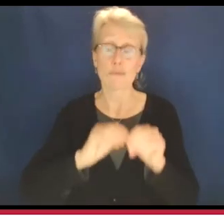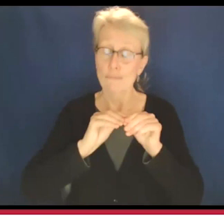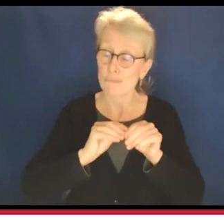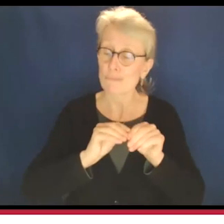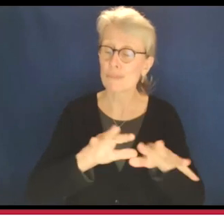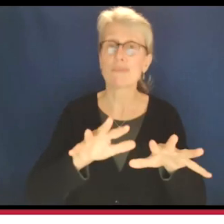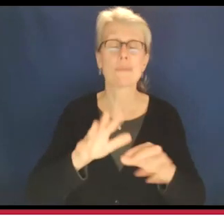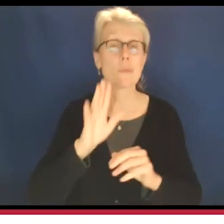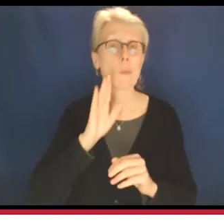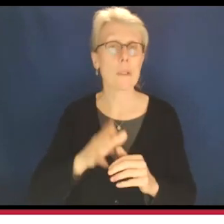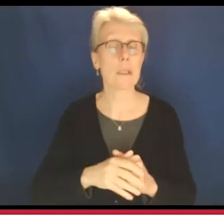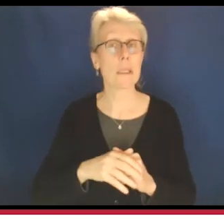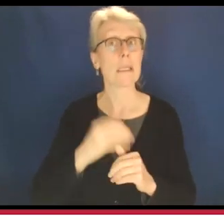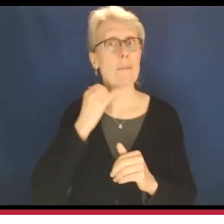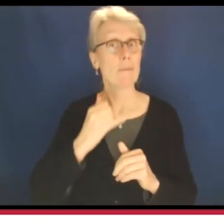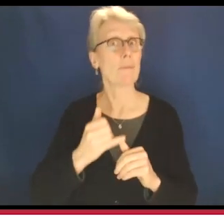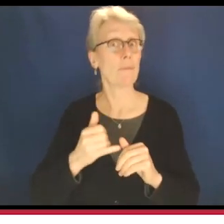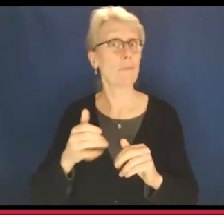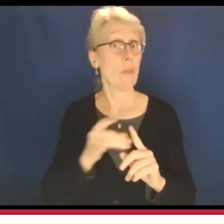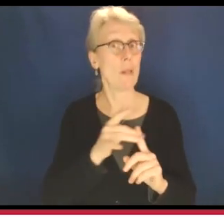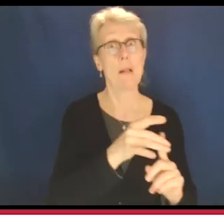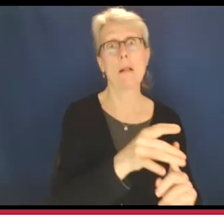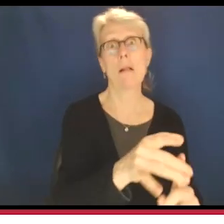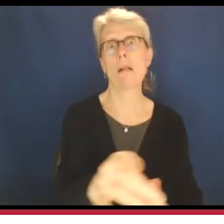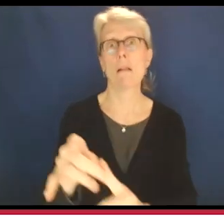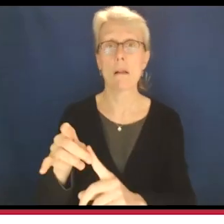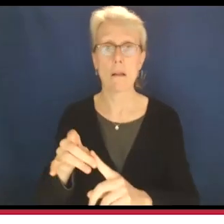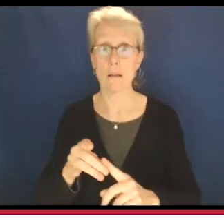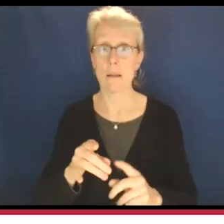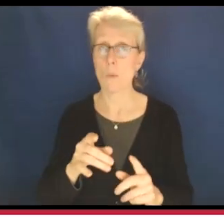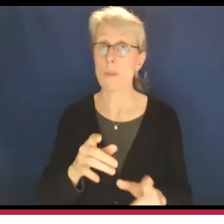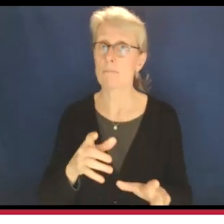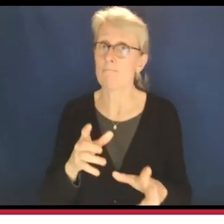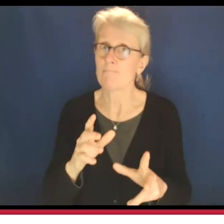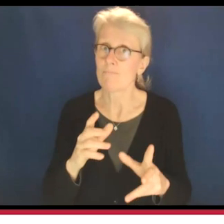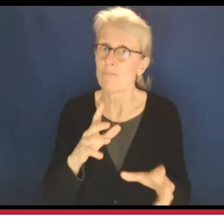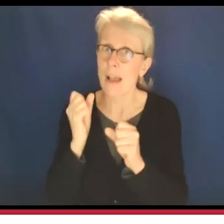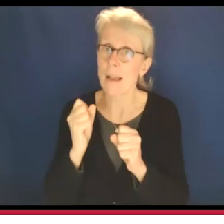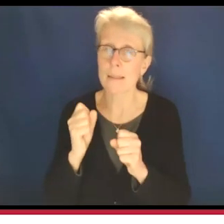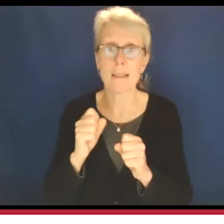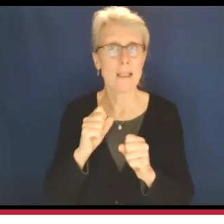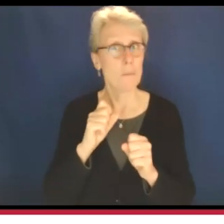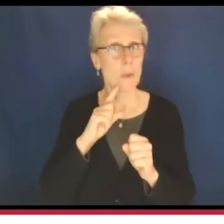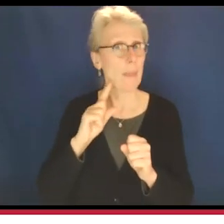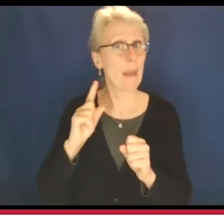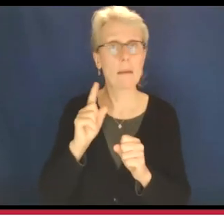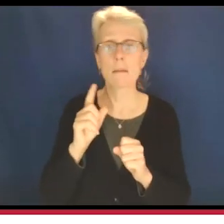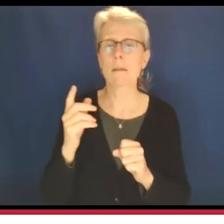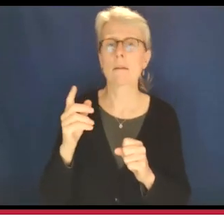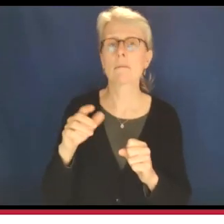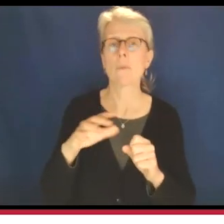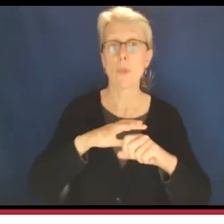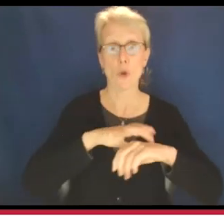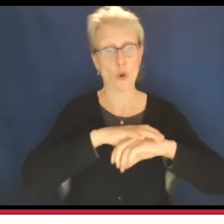had acquired the ability to transmit more readily than people knew. And because it hadn't been detected in the West,